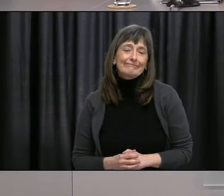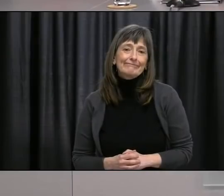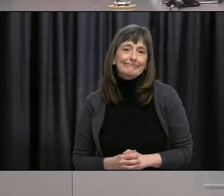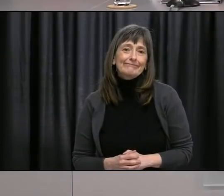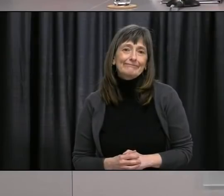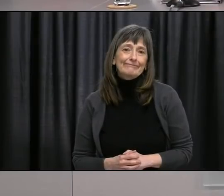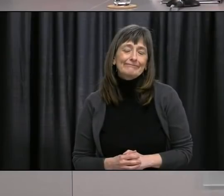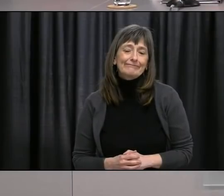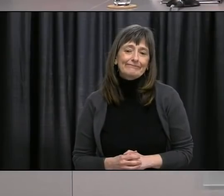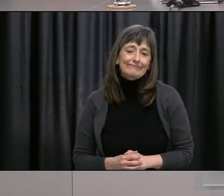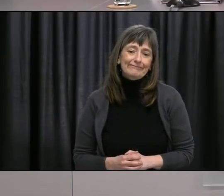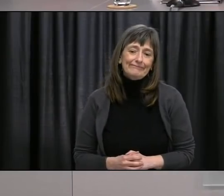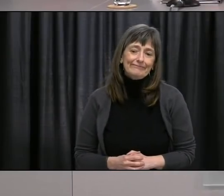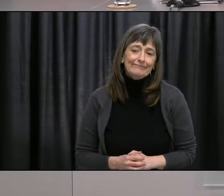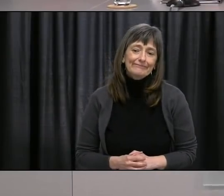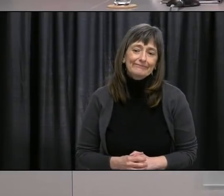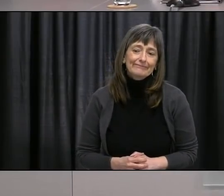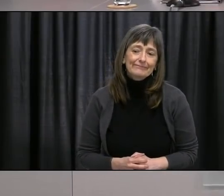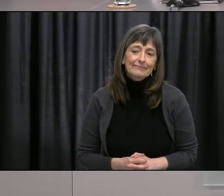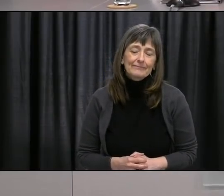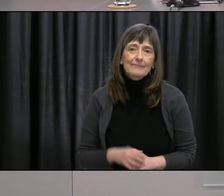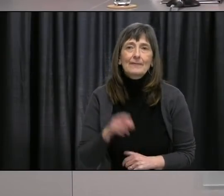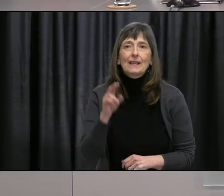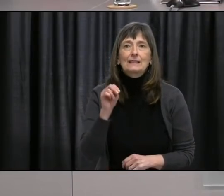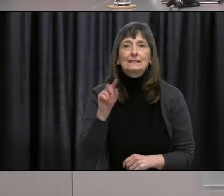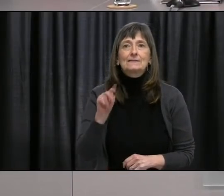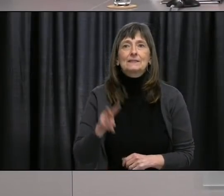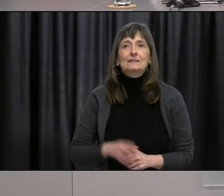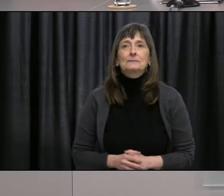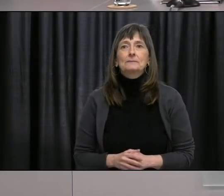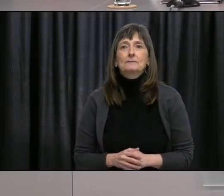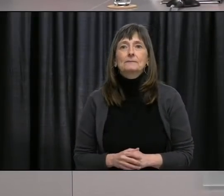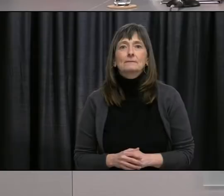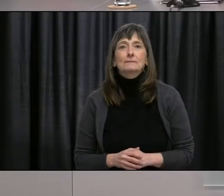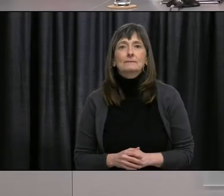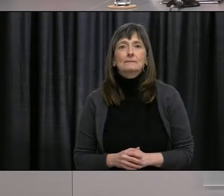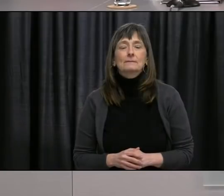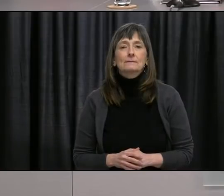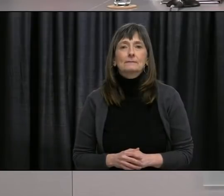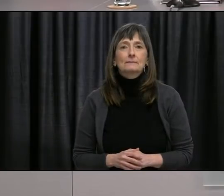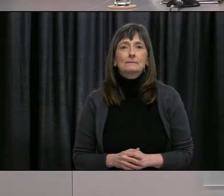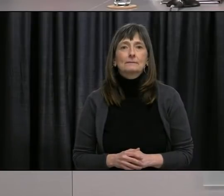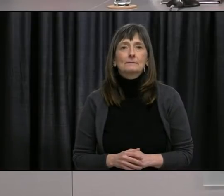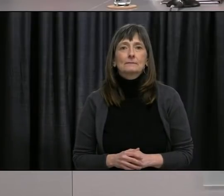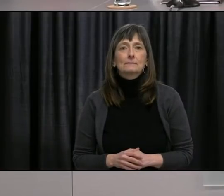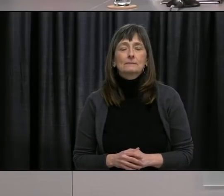Our next question is from Kellyanne Roberts of NTV News. Please go ahead.